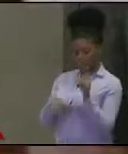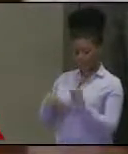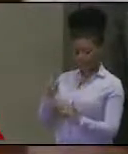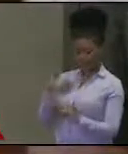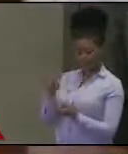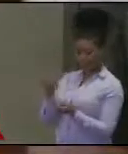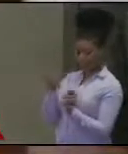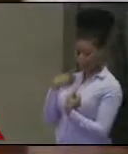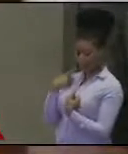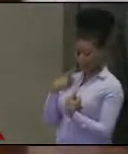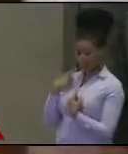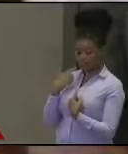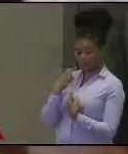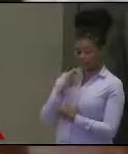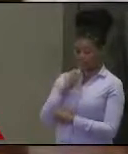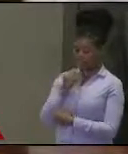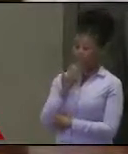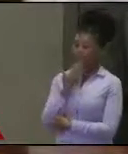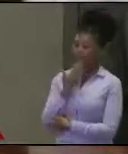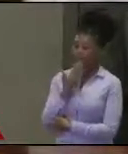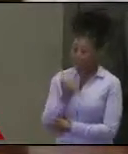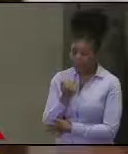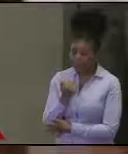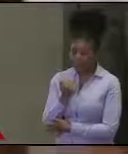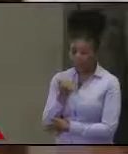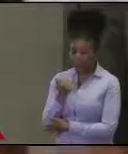So please,